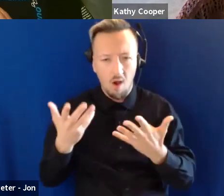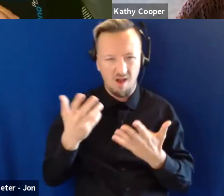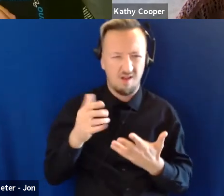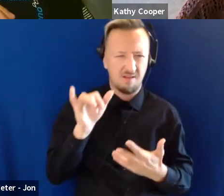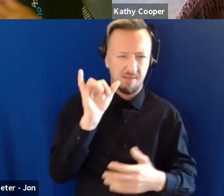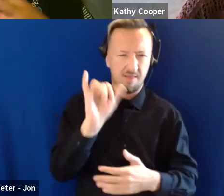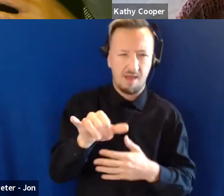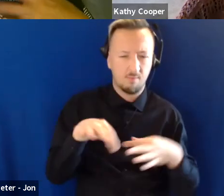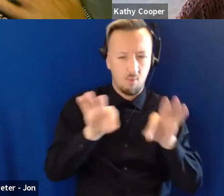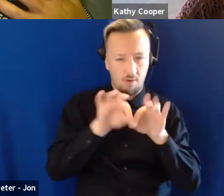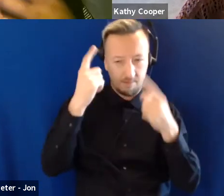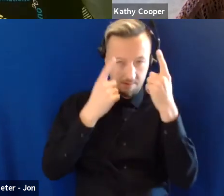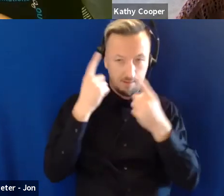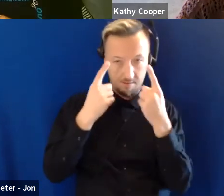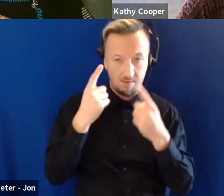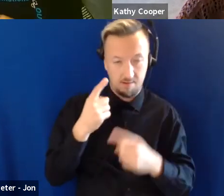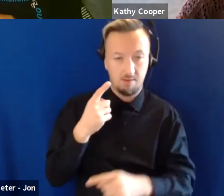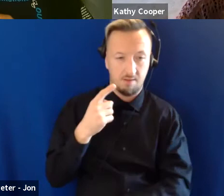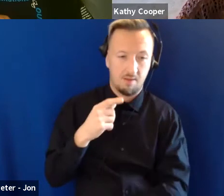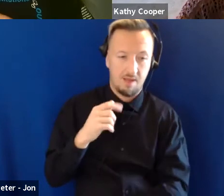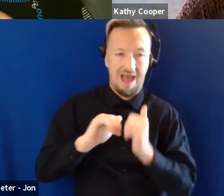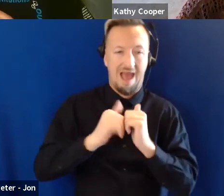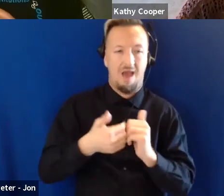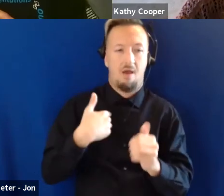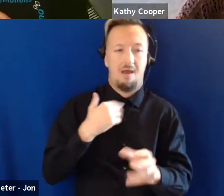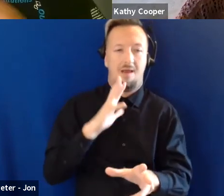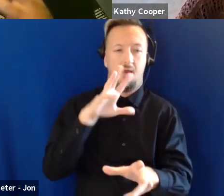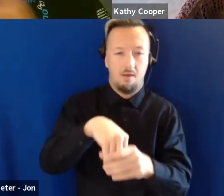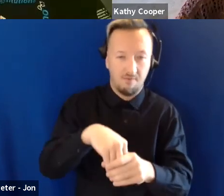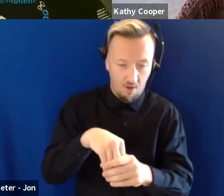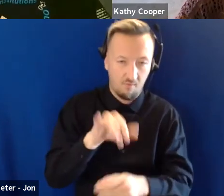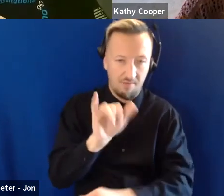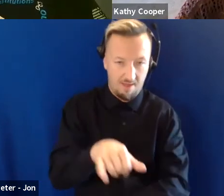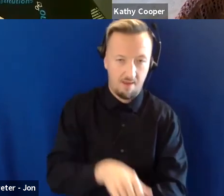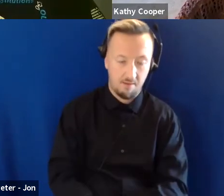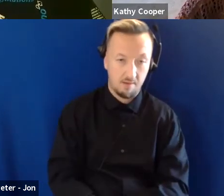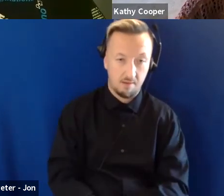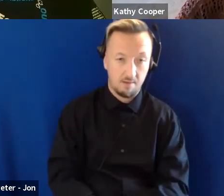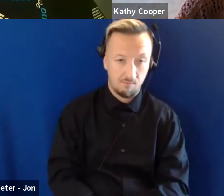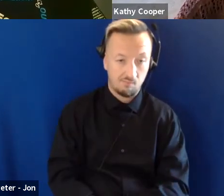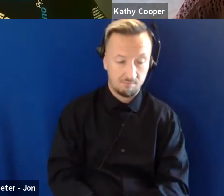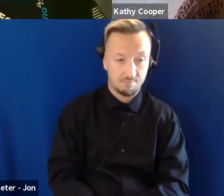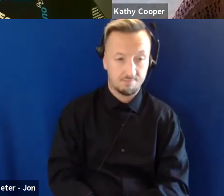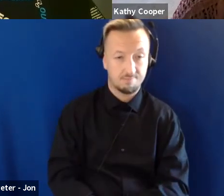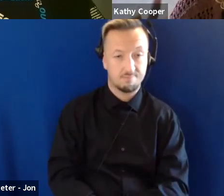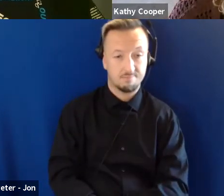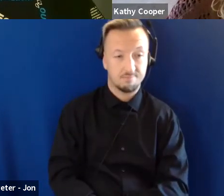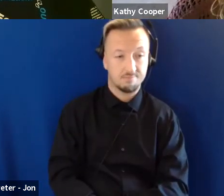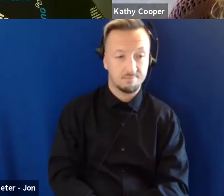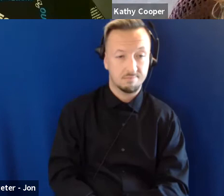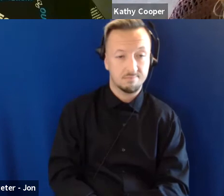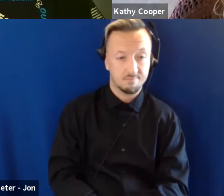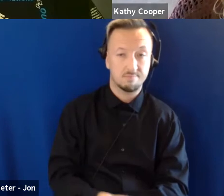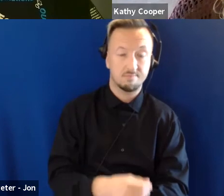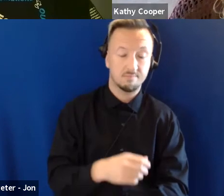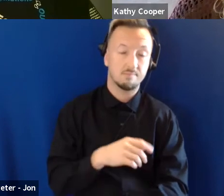goals? And how are we actively participating in getting those things done? That's, I guess. And I think a